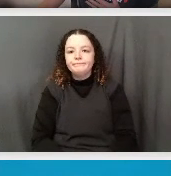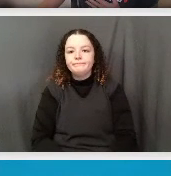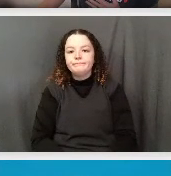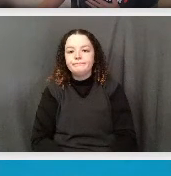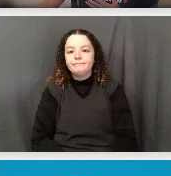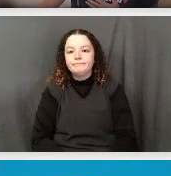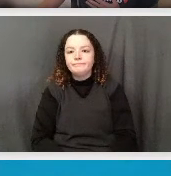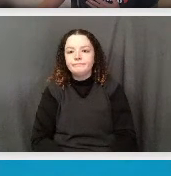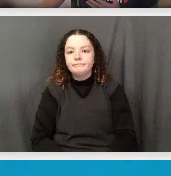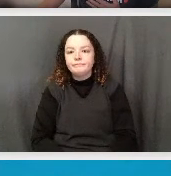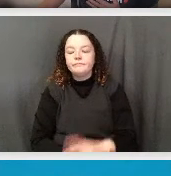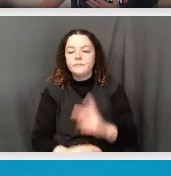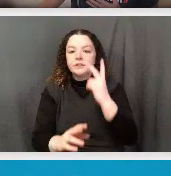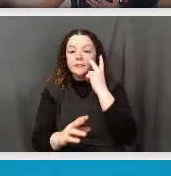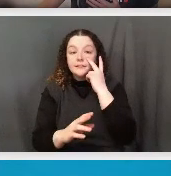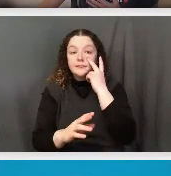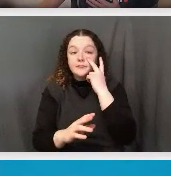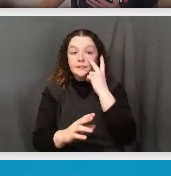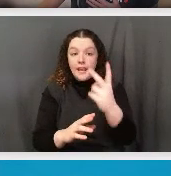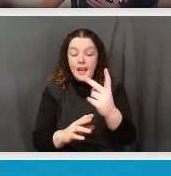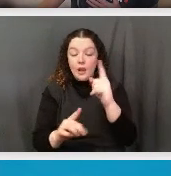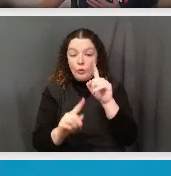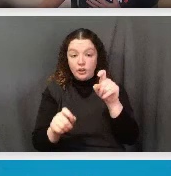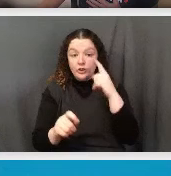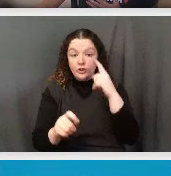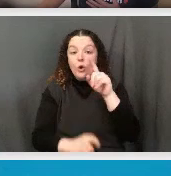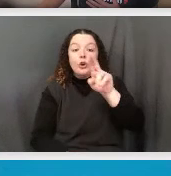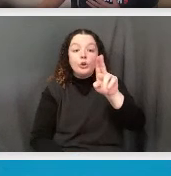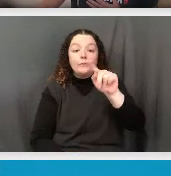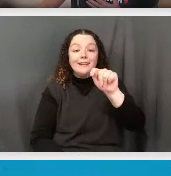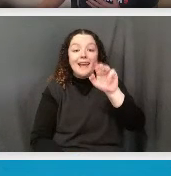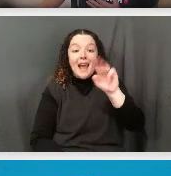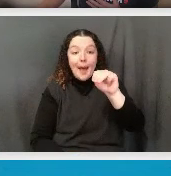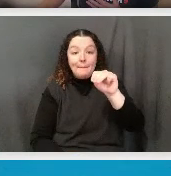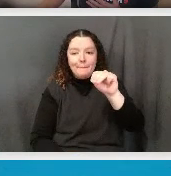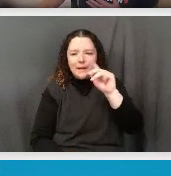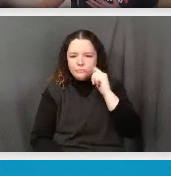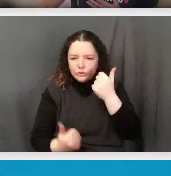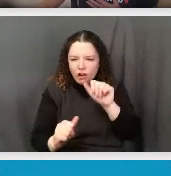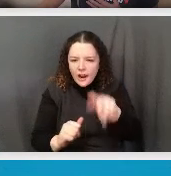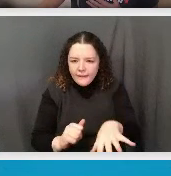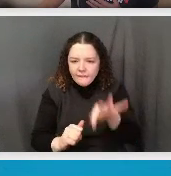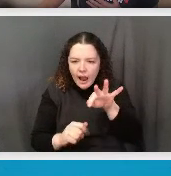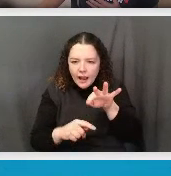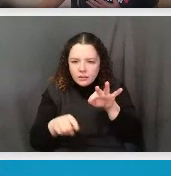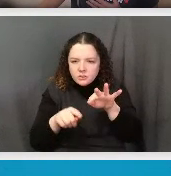I did see a question on UTM parameters. I'm just trying to scroll back in.